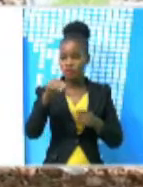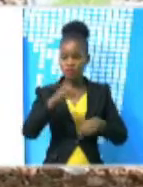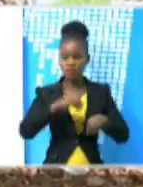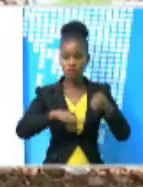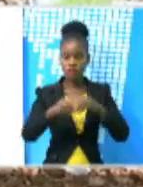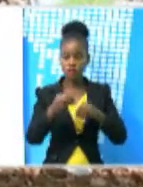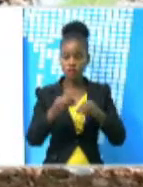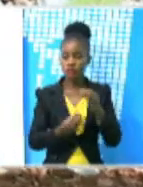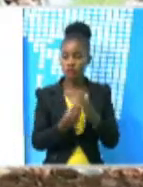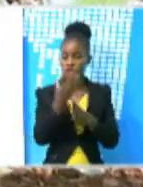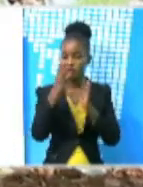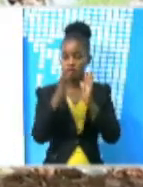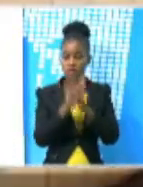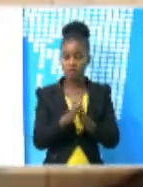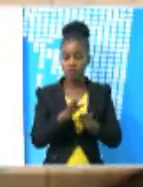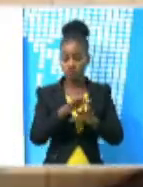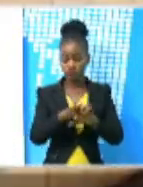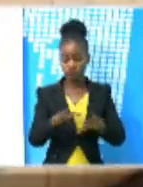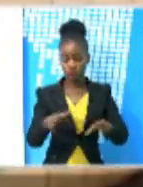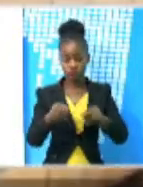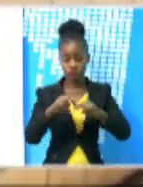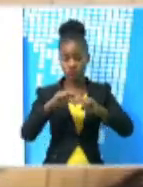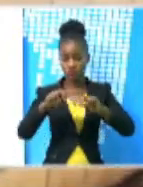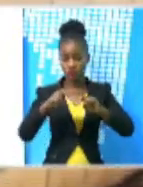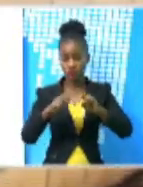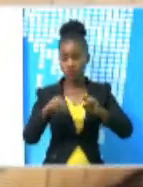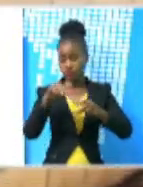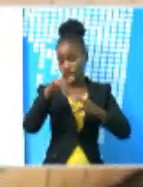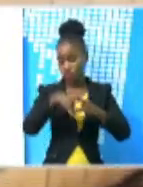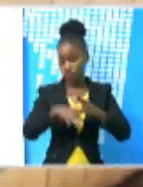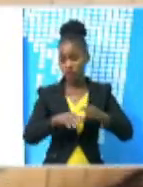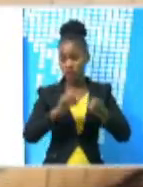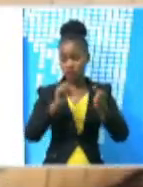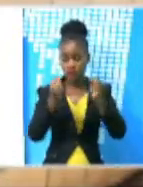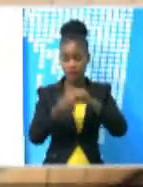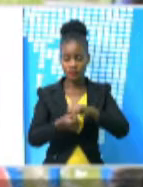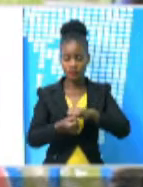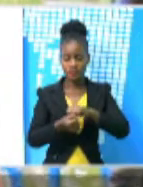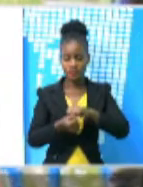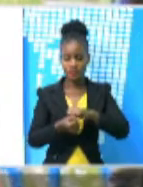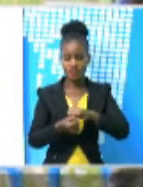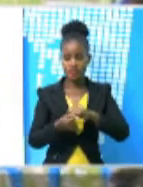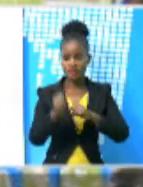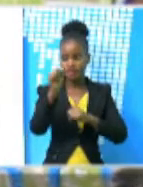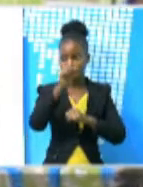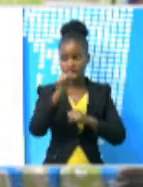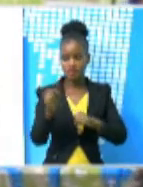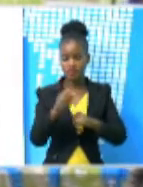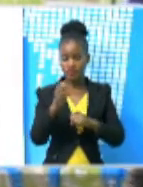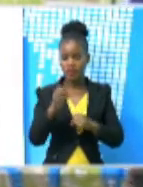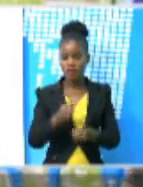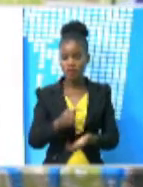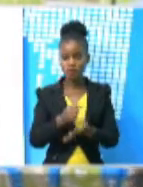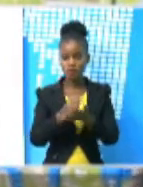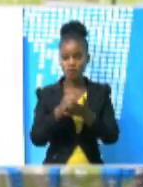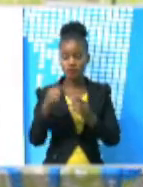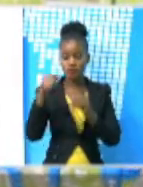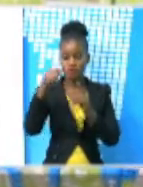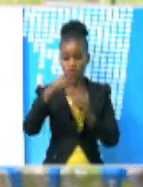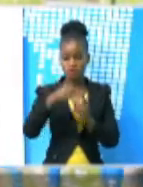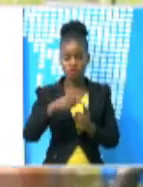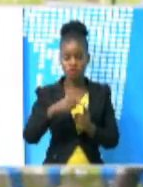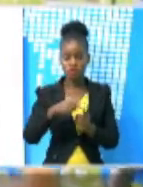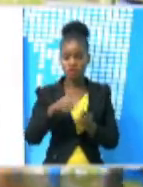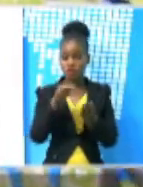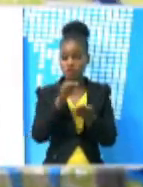in crop and soil research before planting to fit in the economical chain of production. So research helps the farmer to